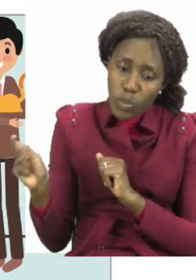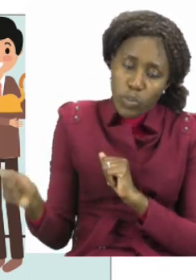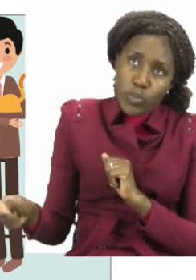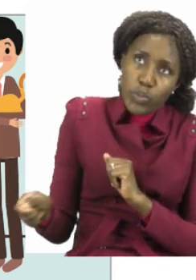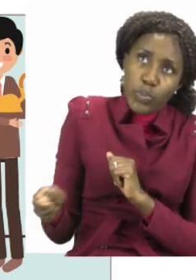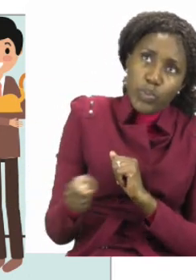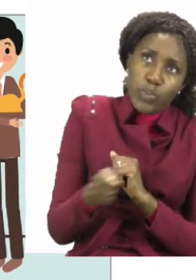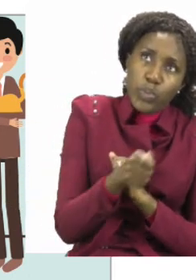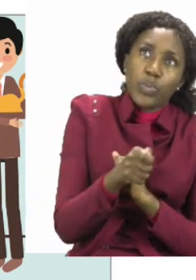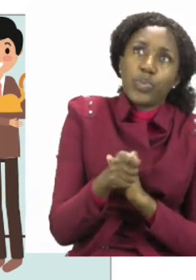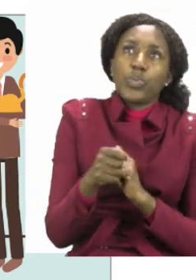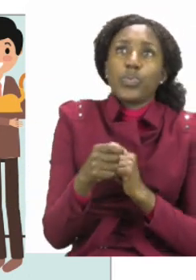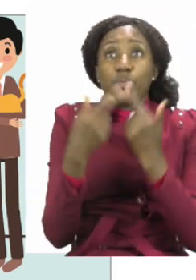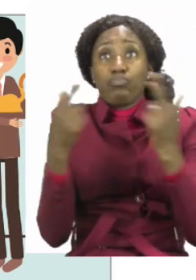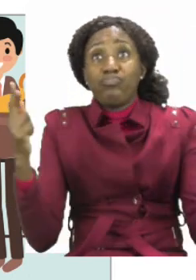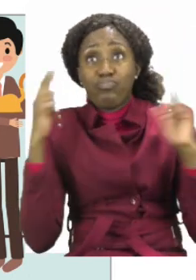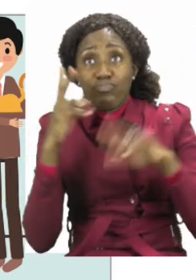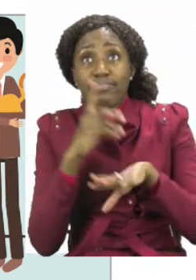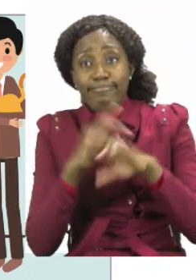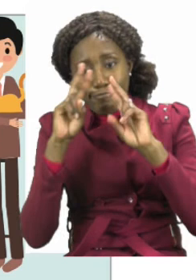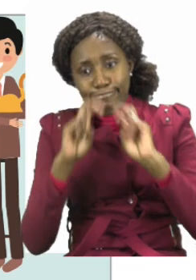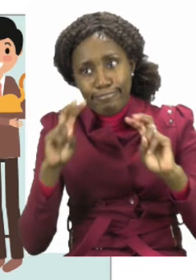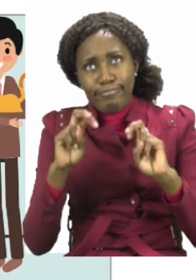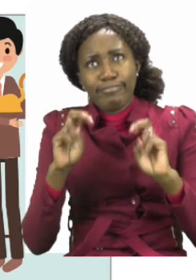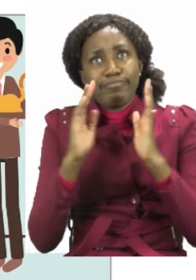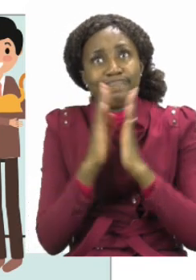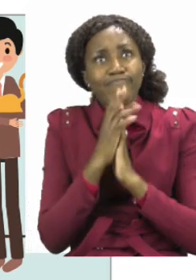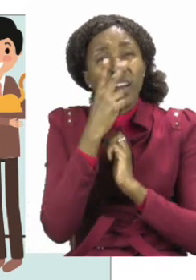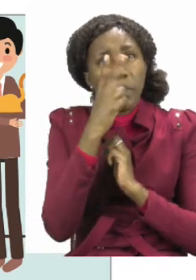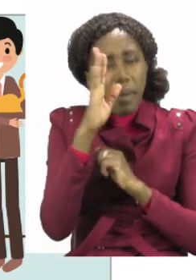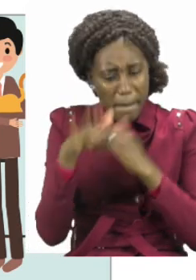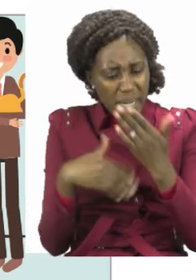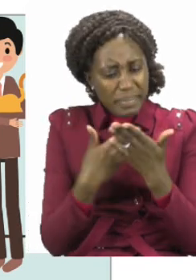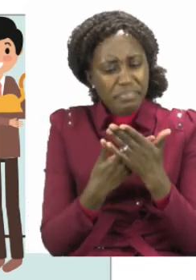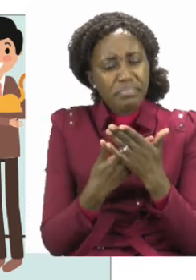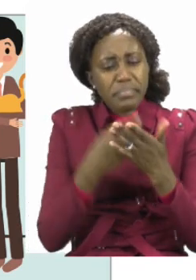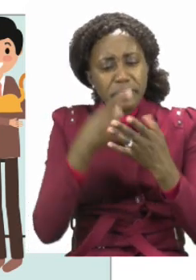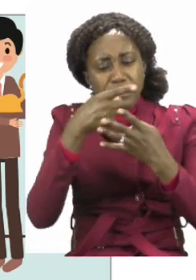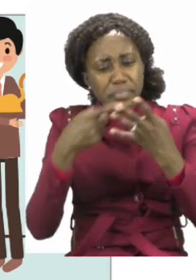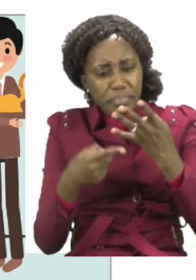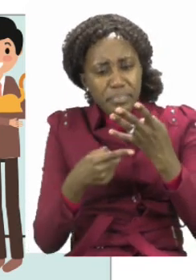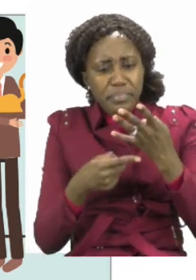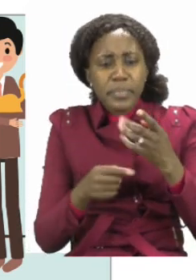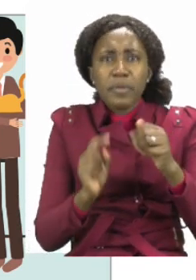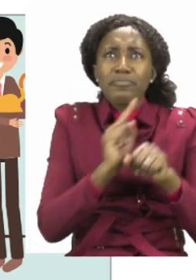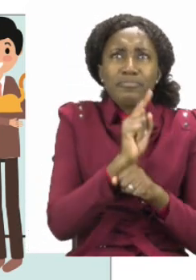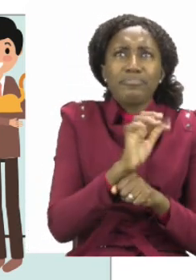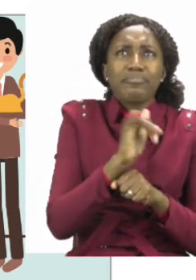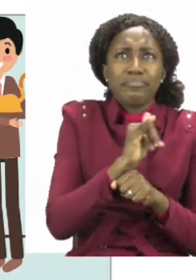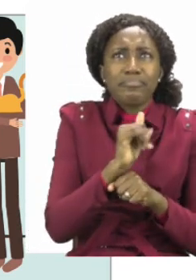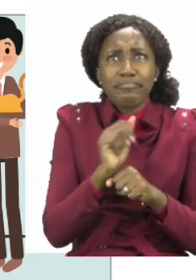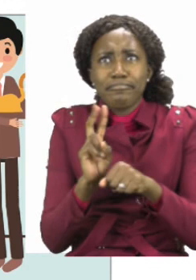and girls, I want you to look or have a good look at these pictures one more